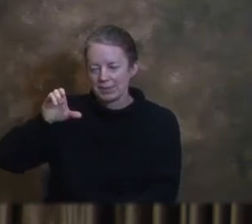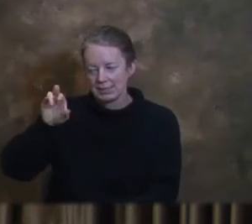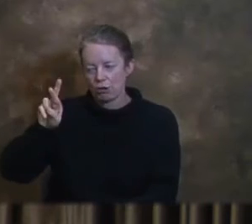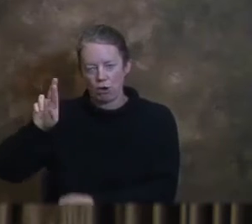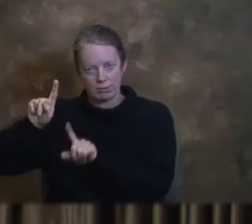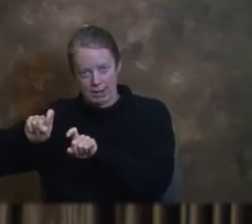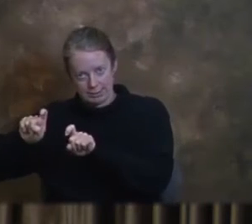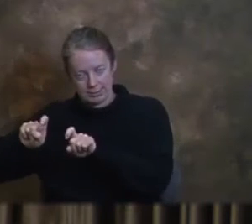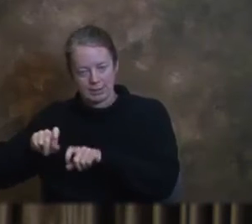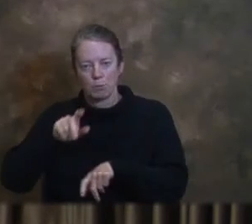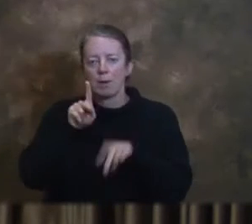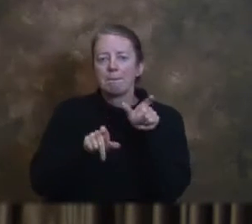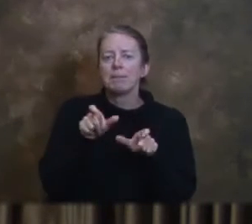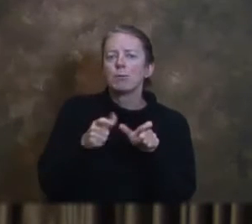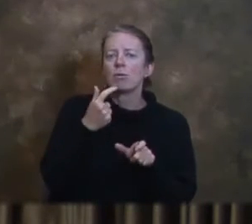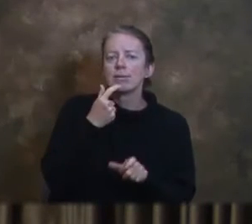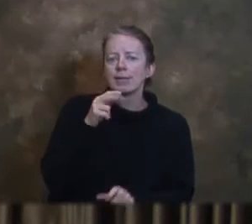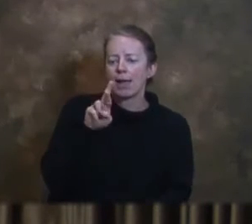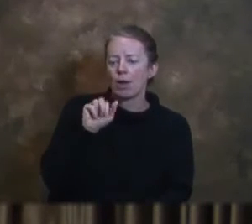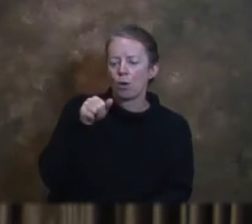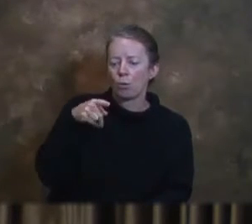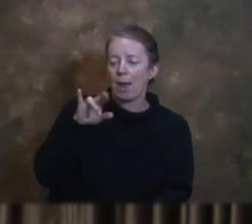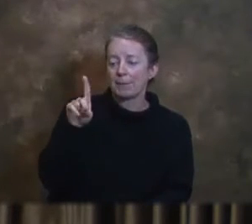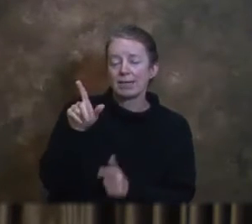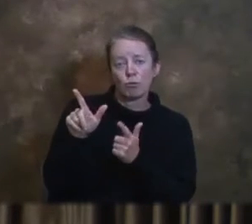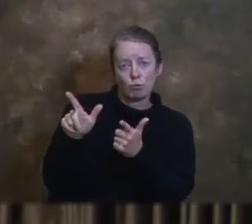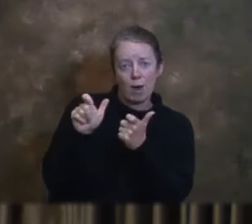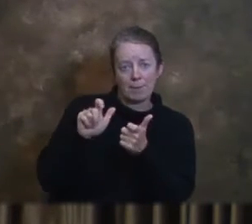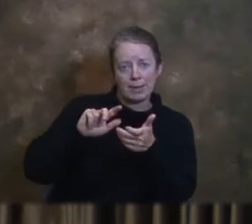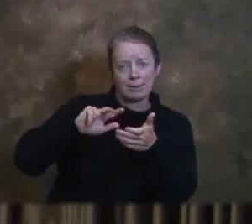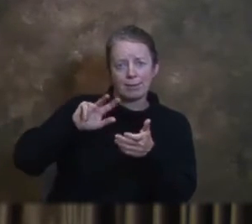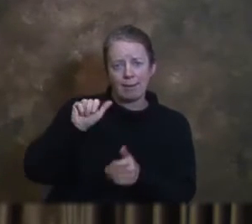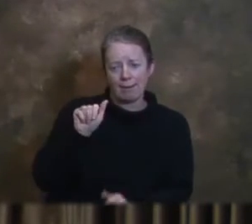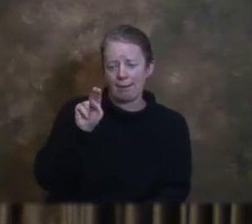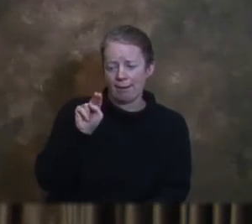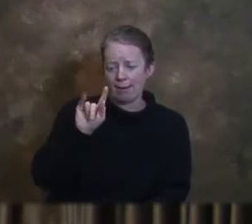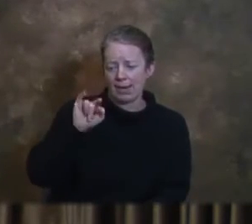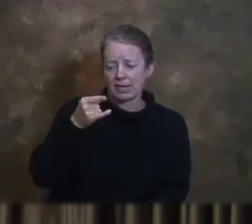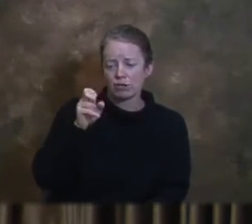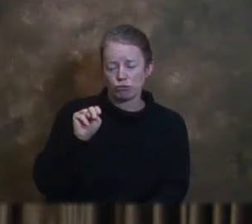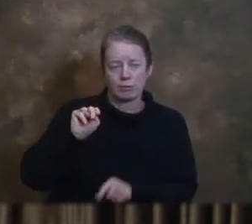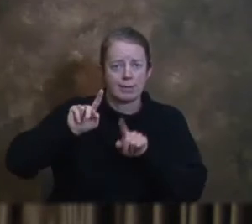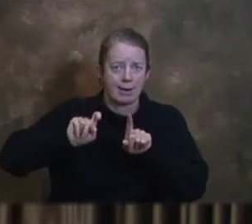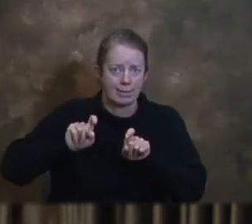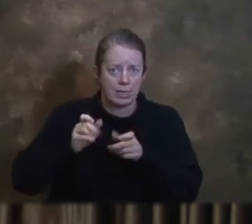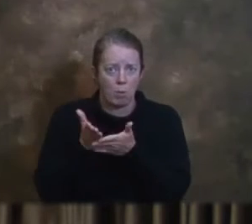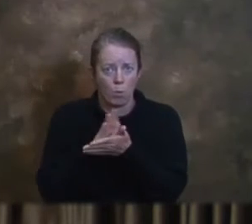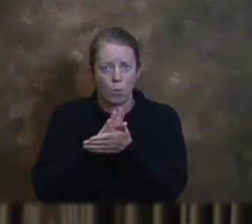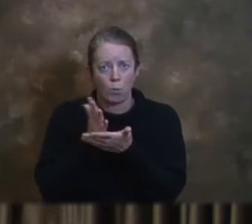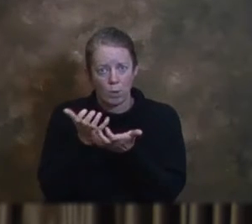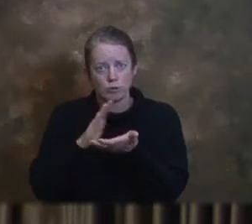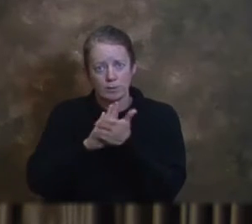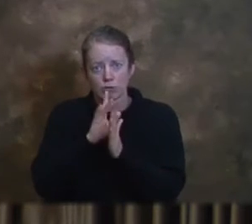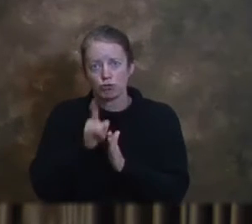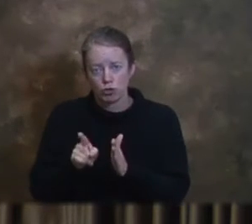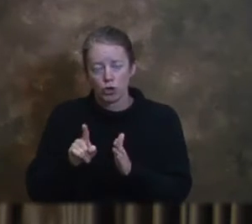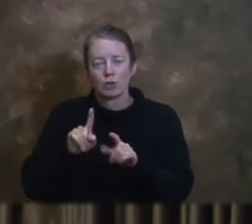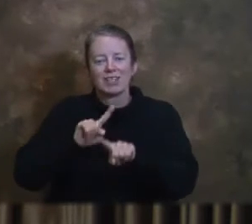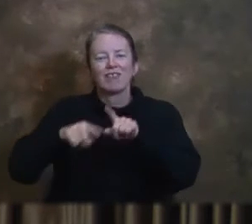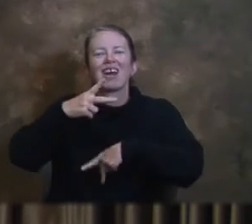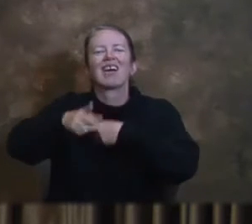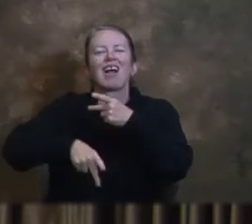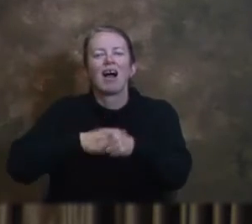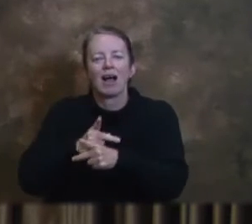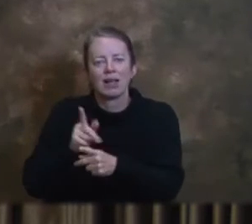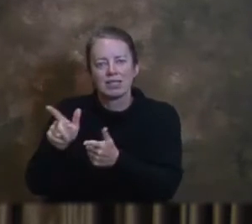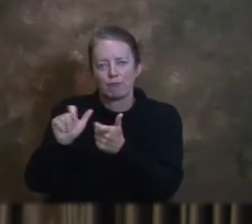when folks talk about rapid, they're typically talking about rapid antigen tests. And so I just want to make sure that, folks understand there are different types of rapid tests. Some of